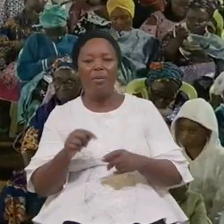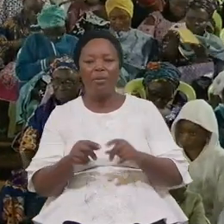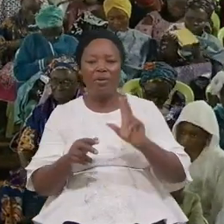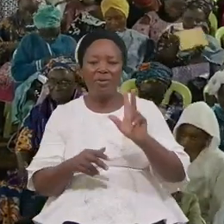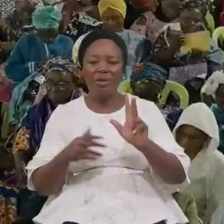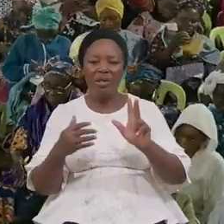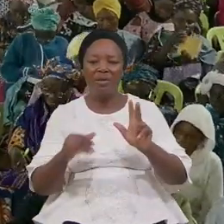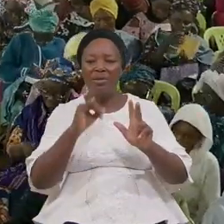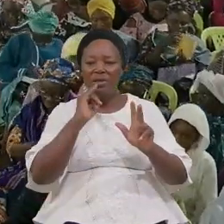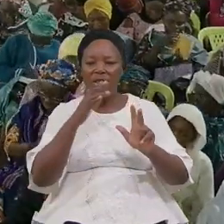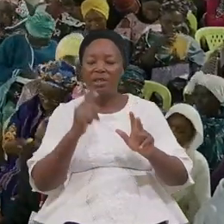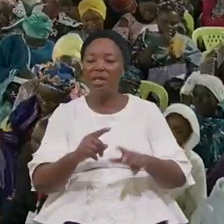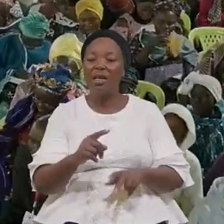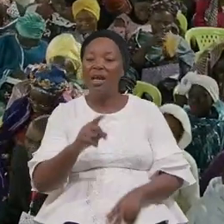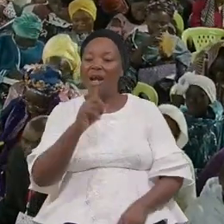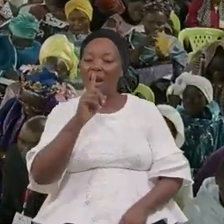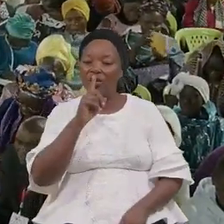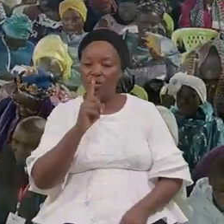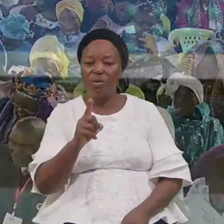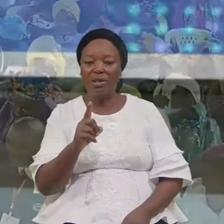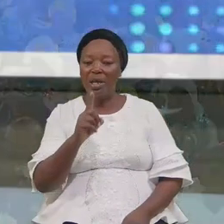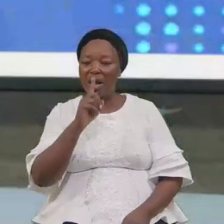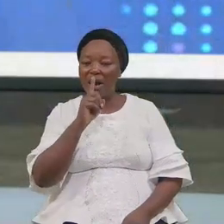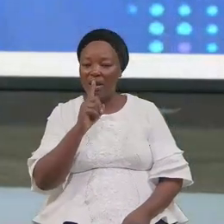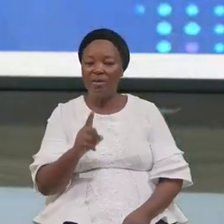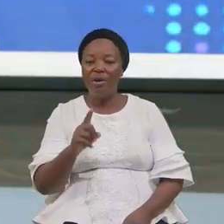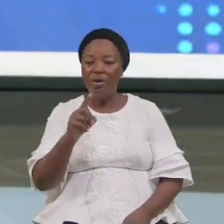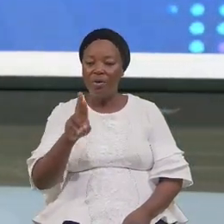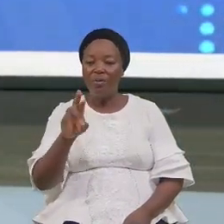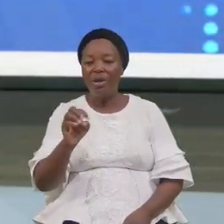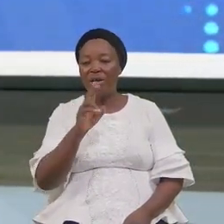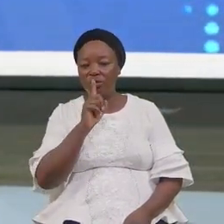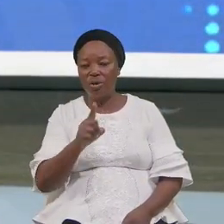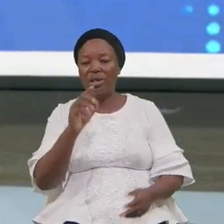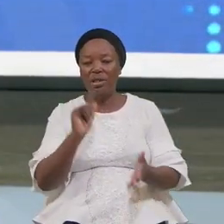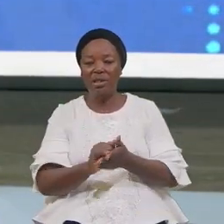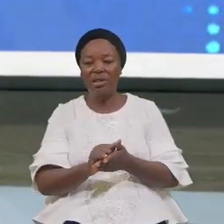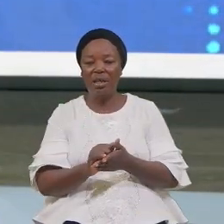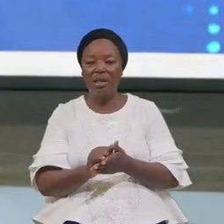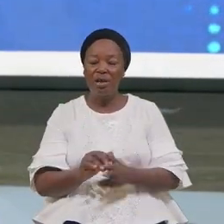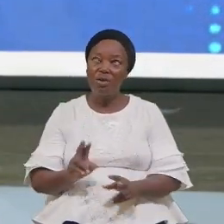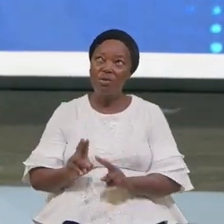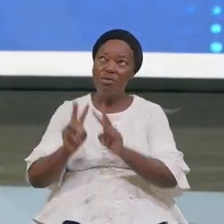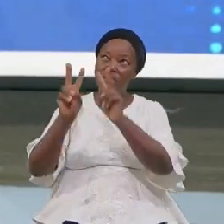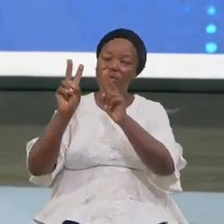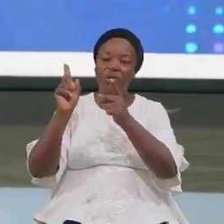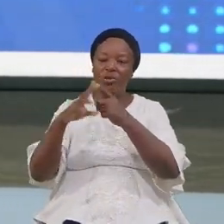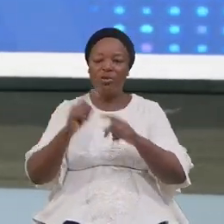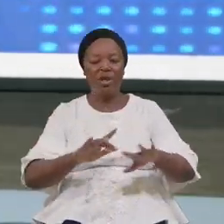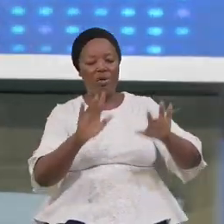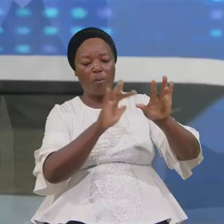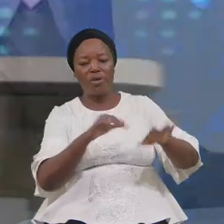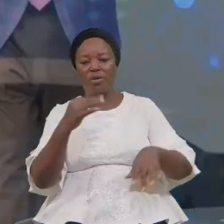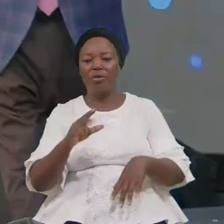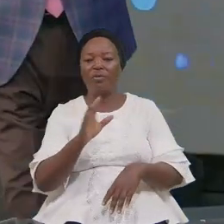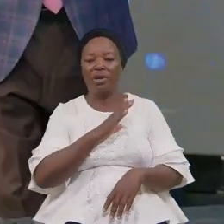the assurance. The assurance that looks up to the compassion of Christ. Compassion